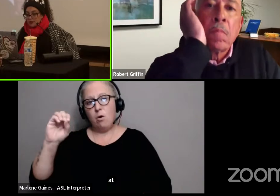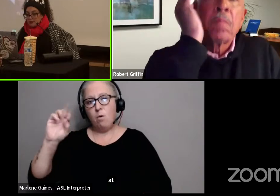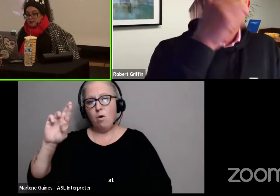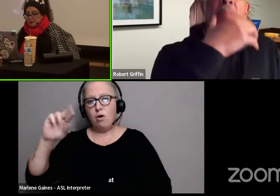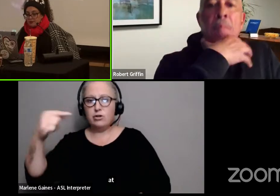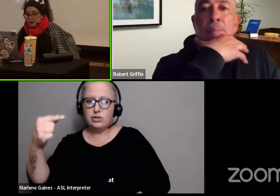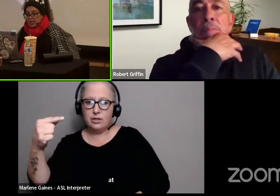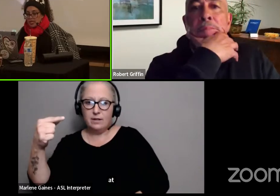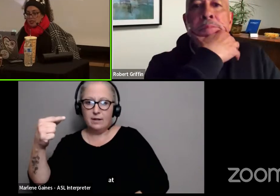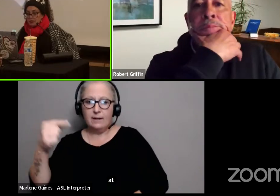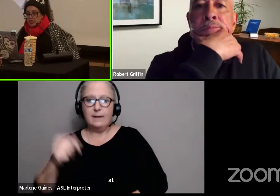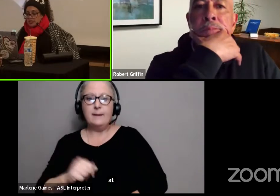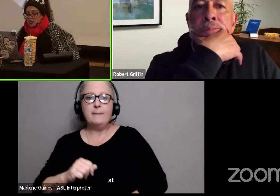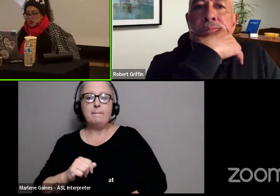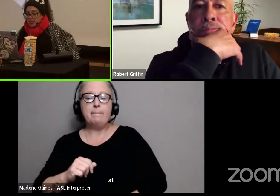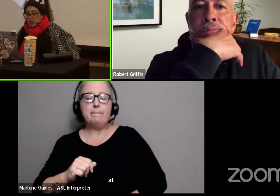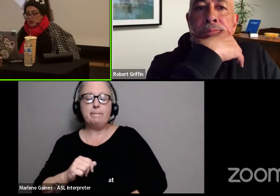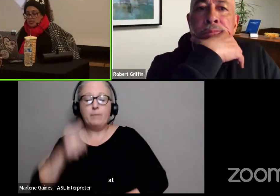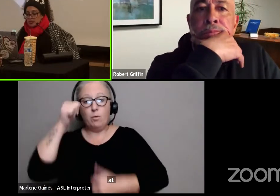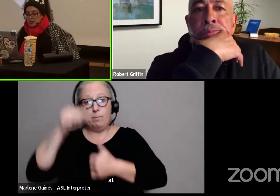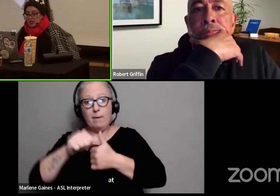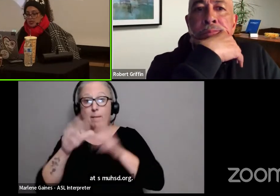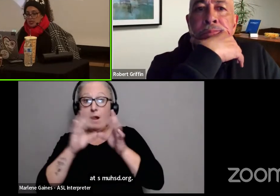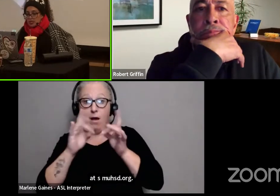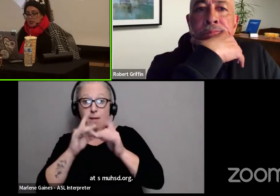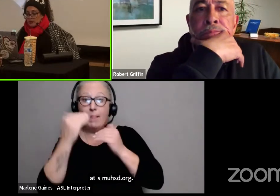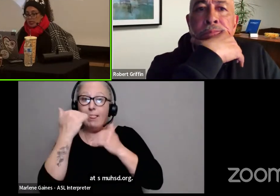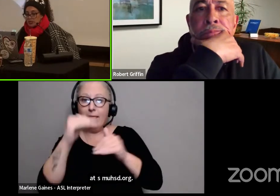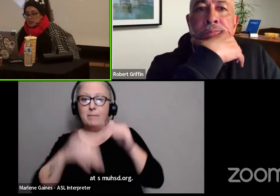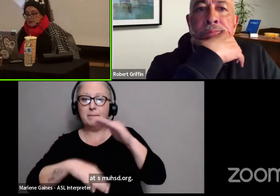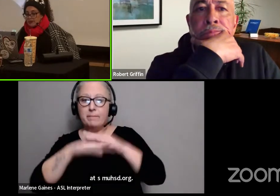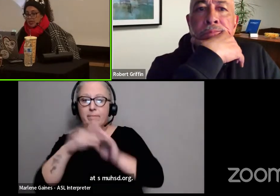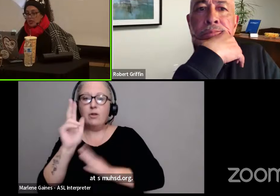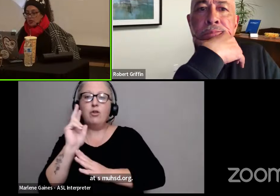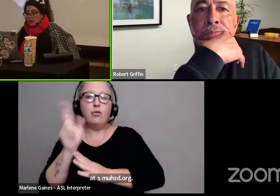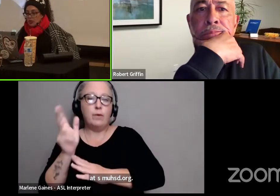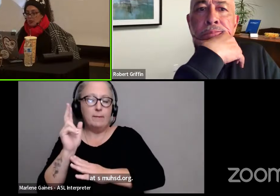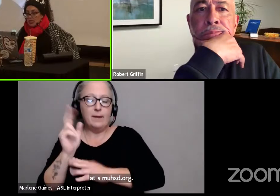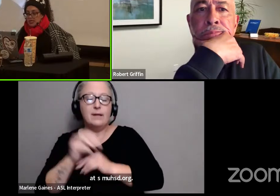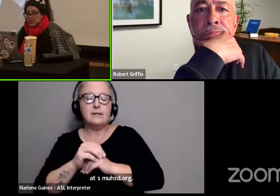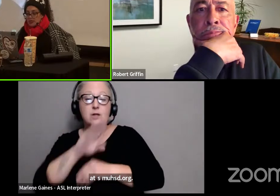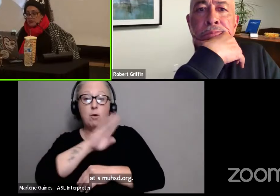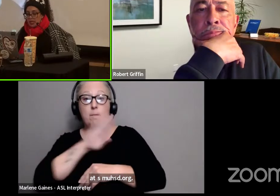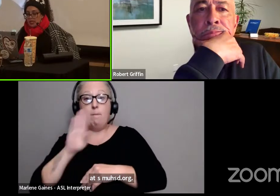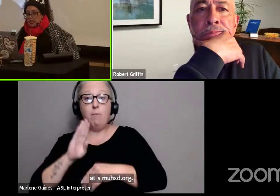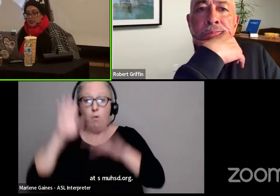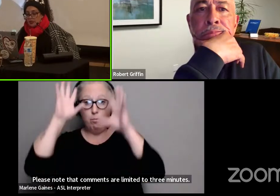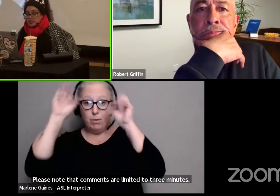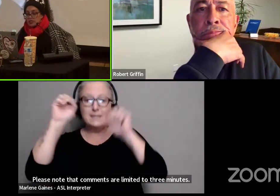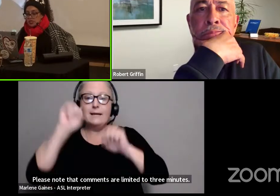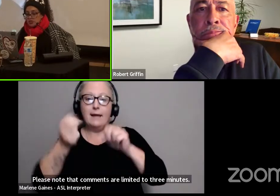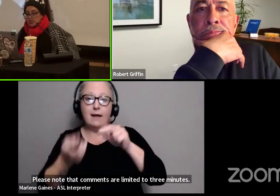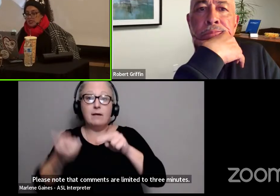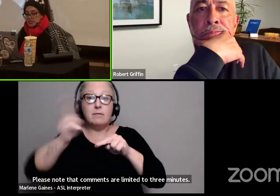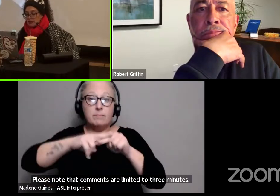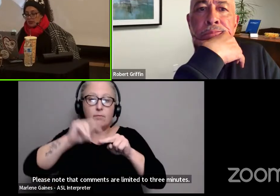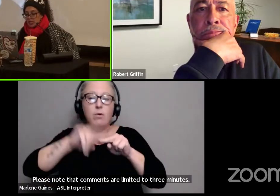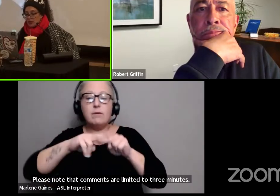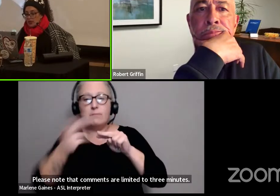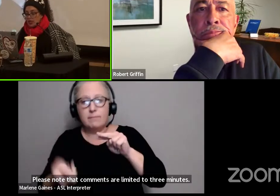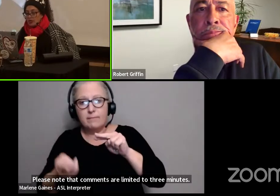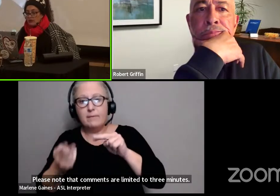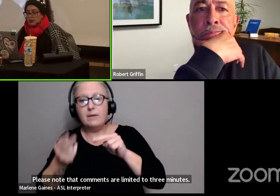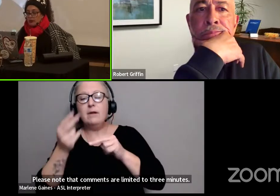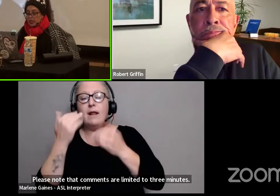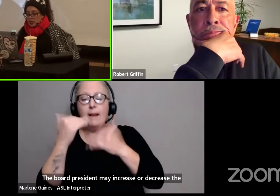SMUHSD.org. Please note that comments are limited to 3 minutes. The board president may increase or decrease the time